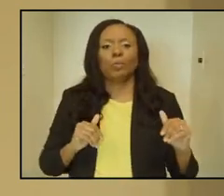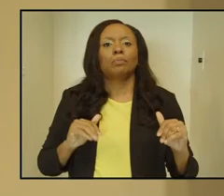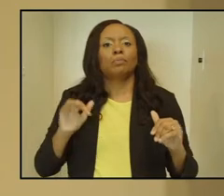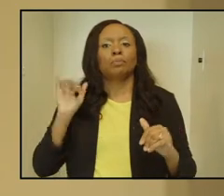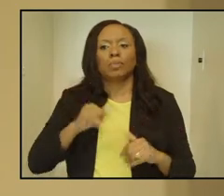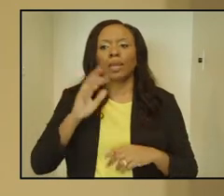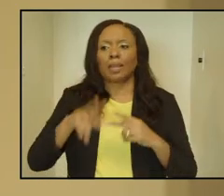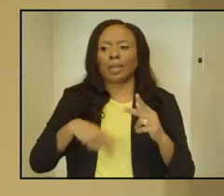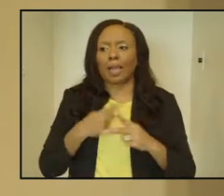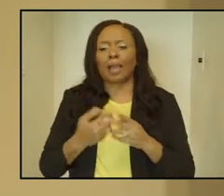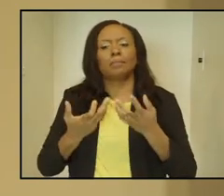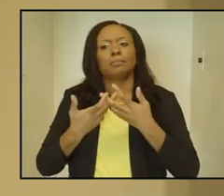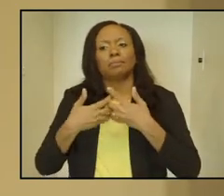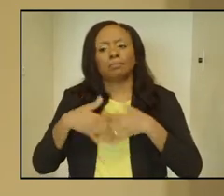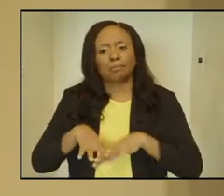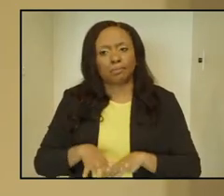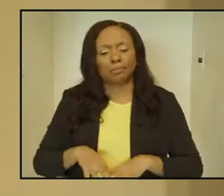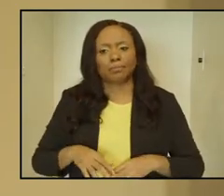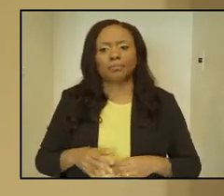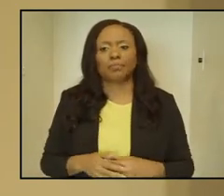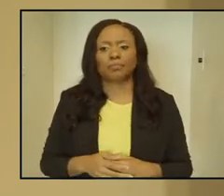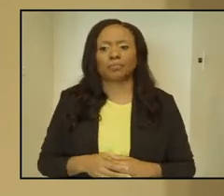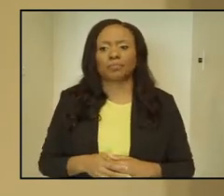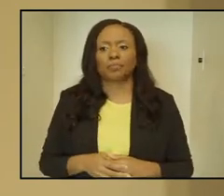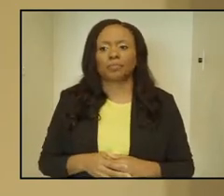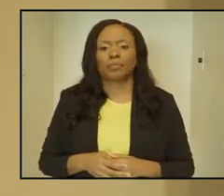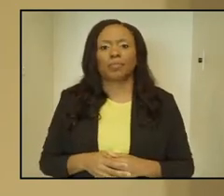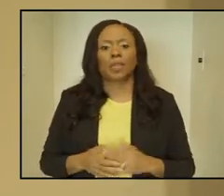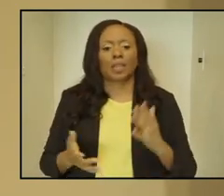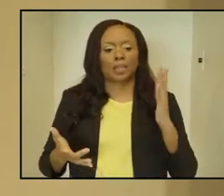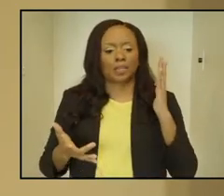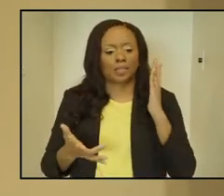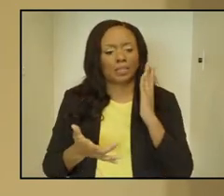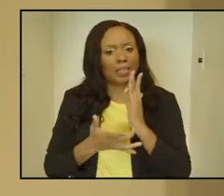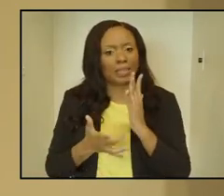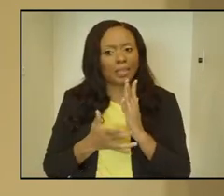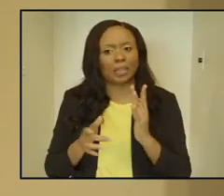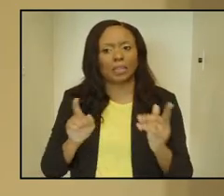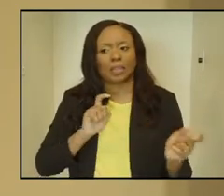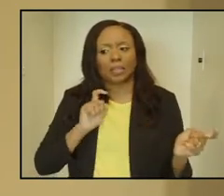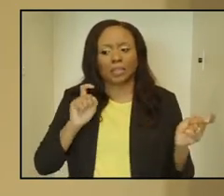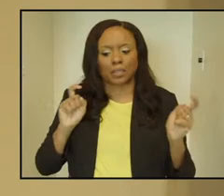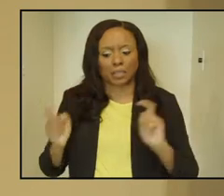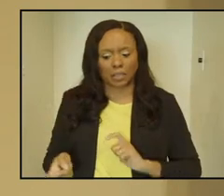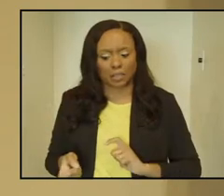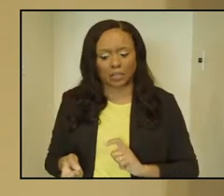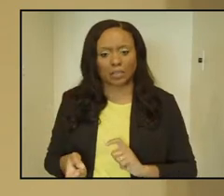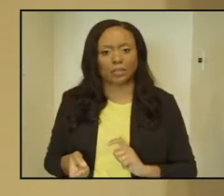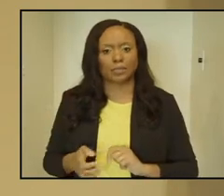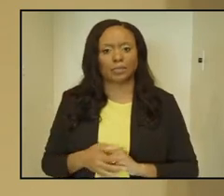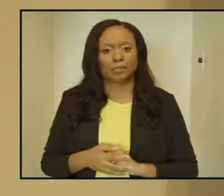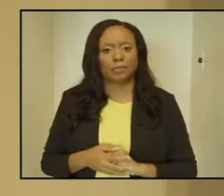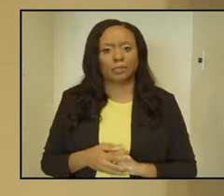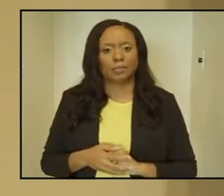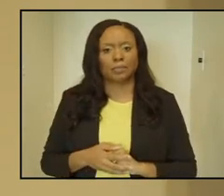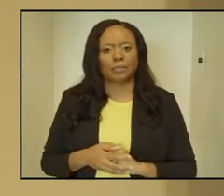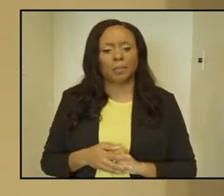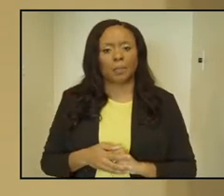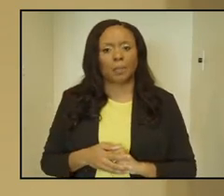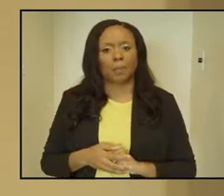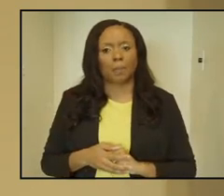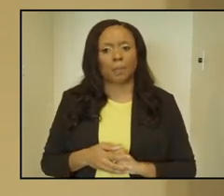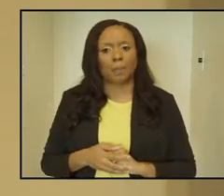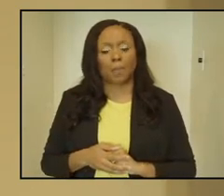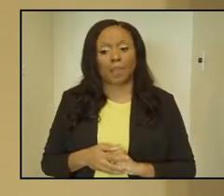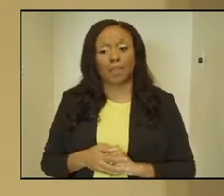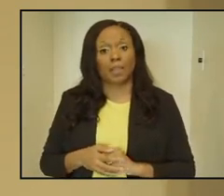see now happening. Because technological transformation, without the transformation of either the policy and